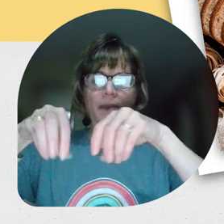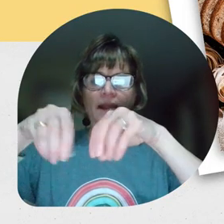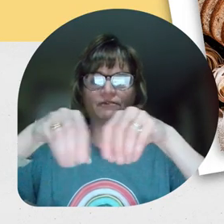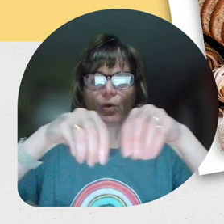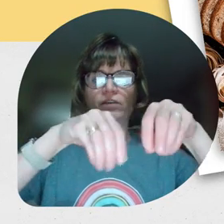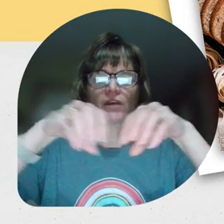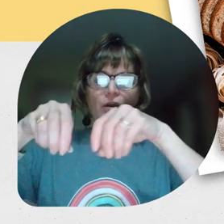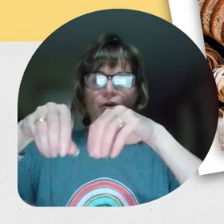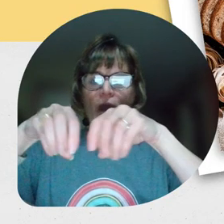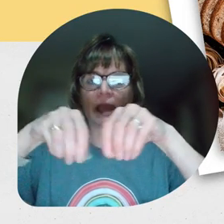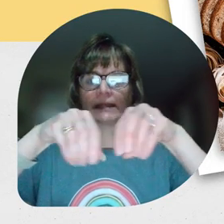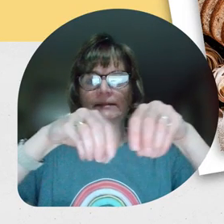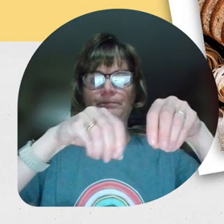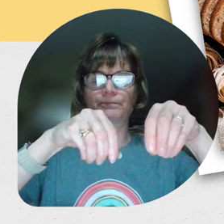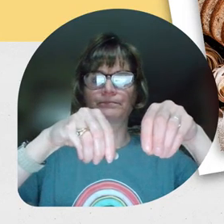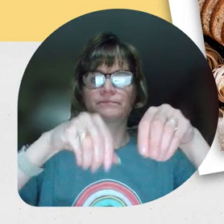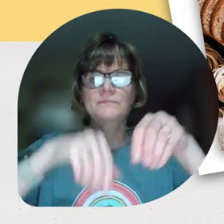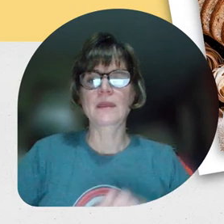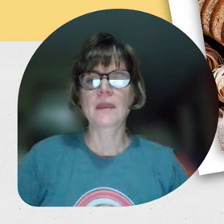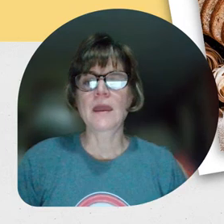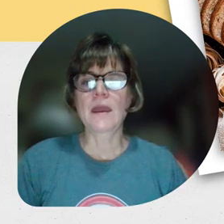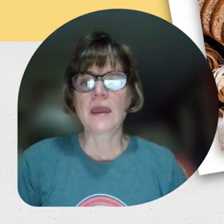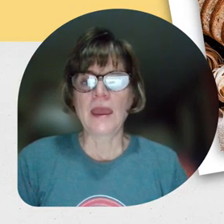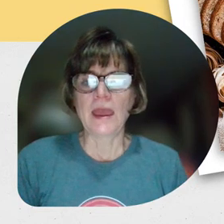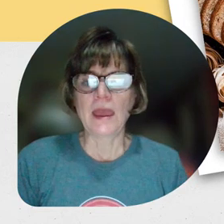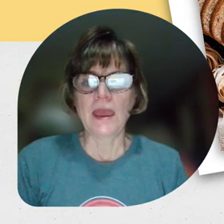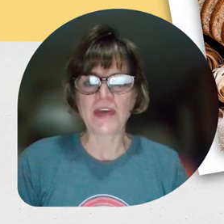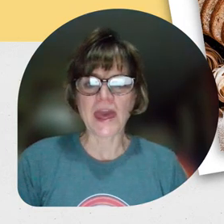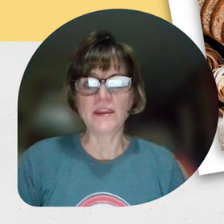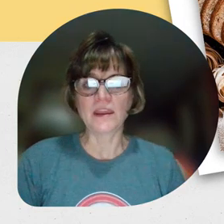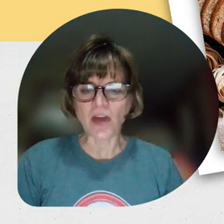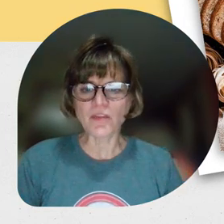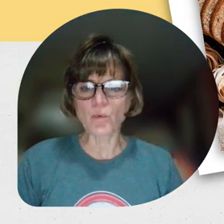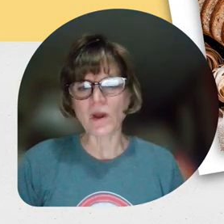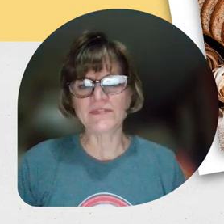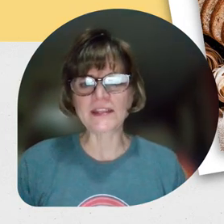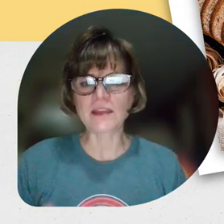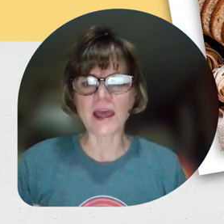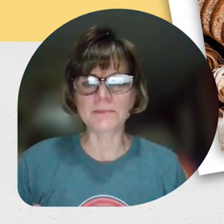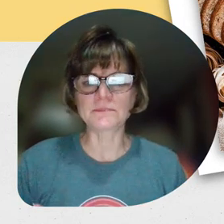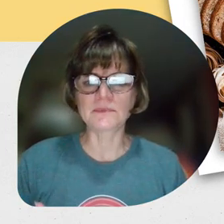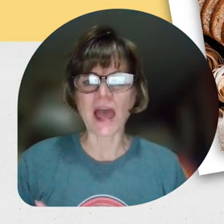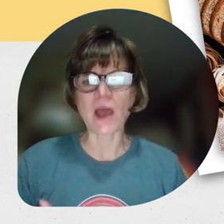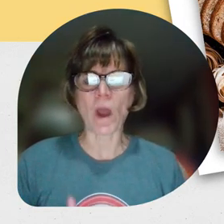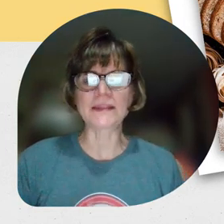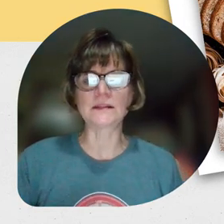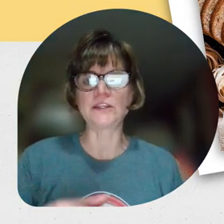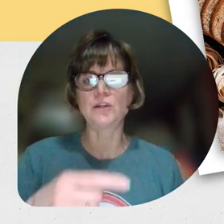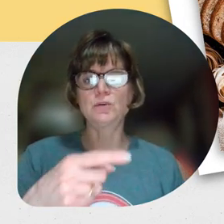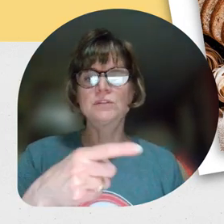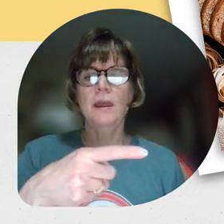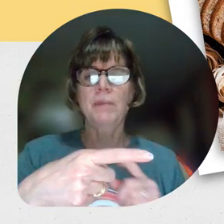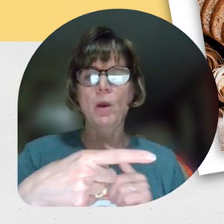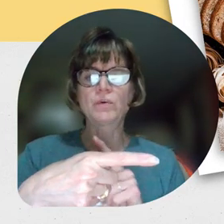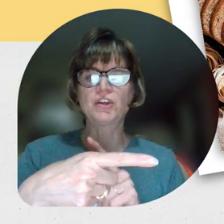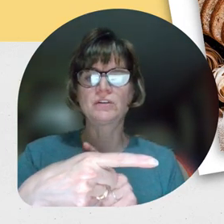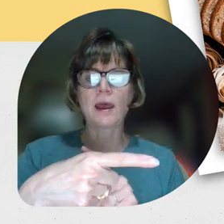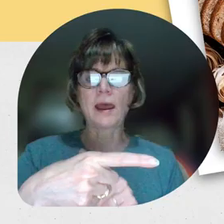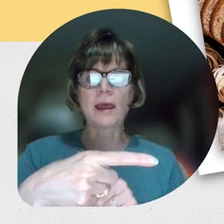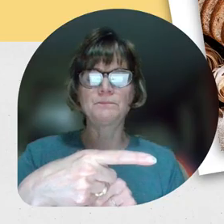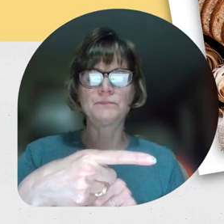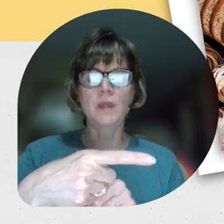going back and forth, grain. And then another one that not widely used, but with